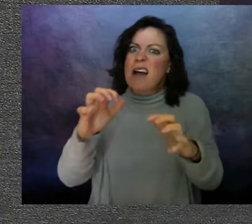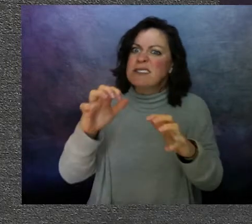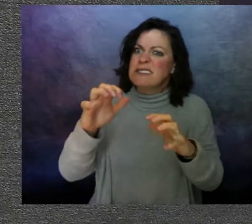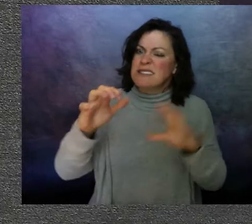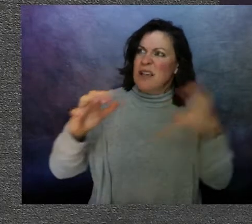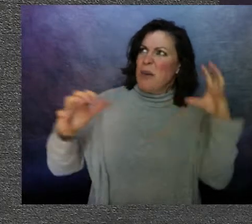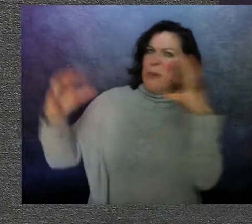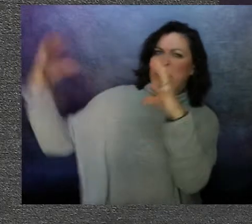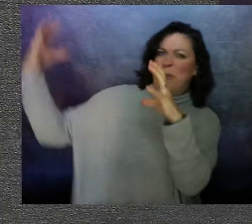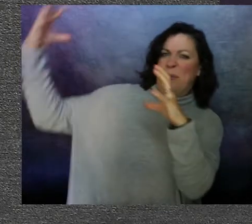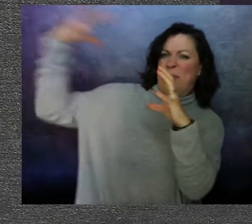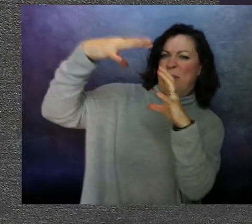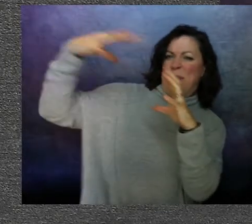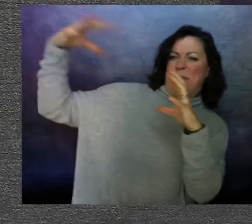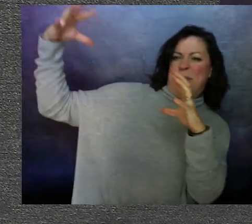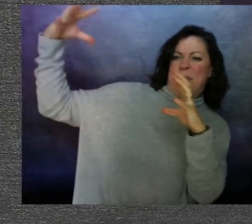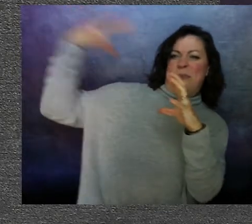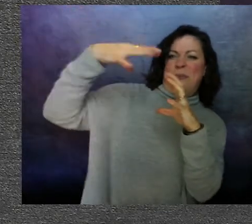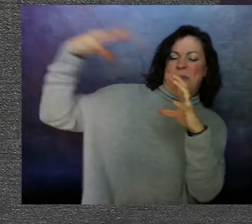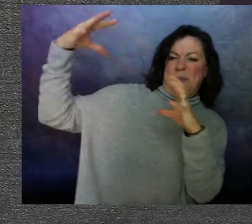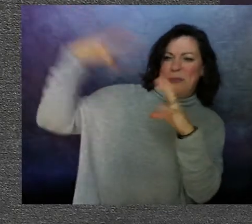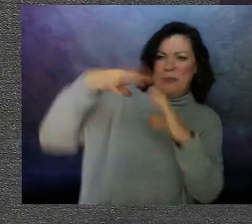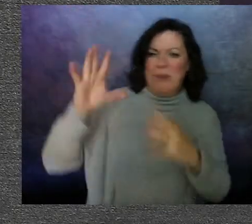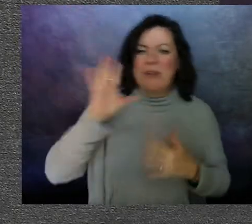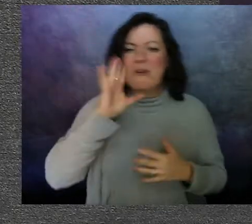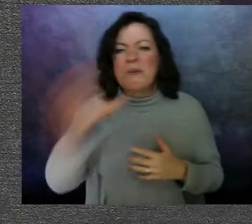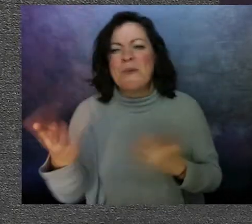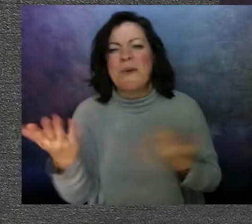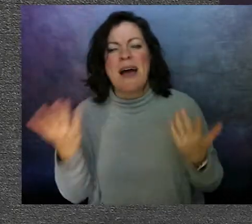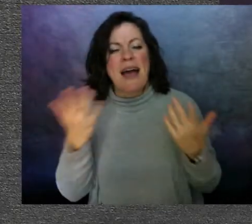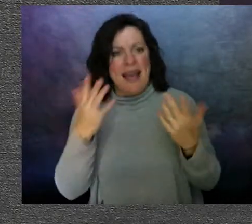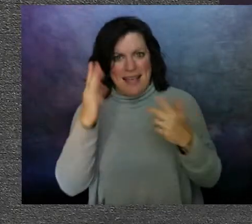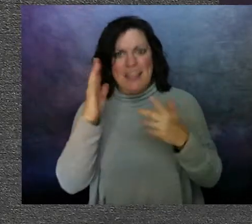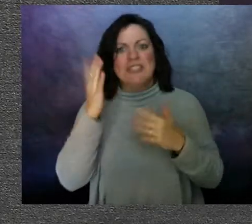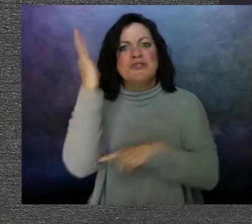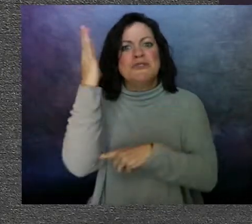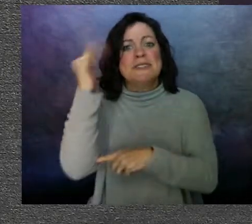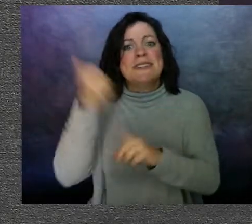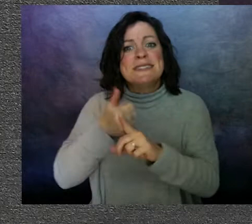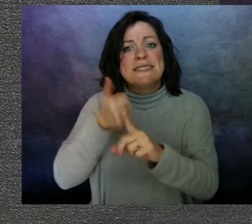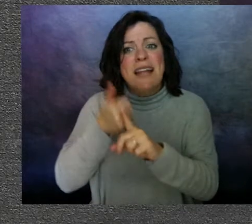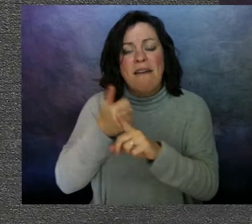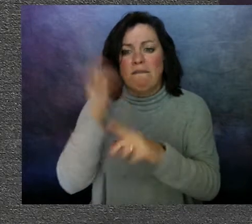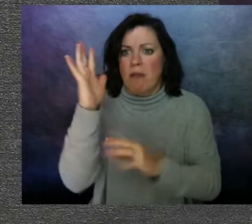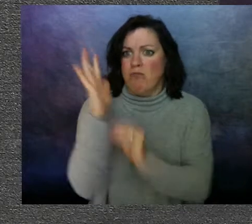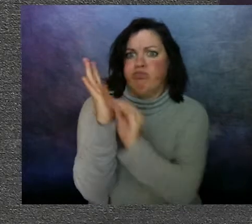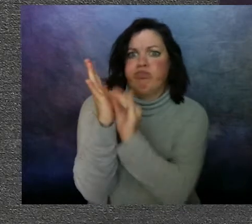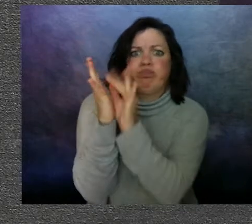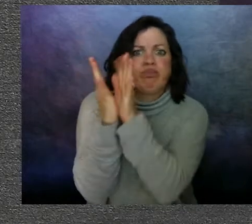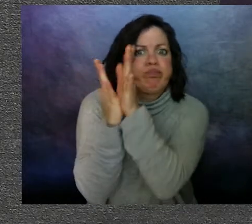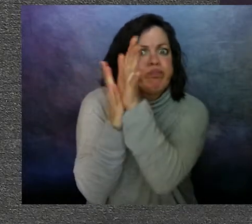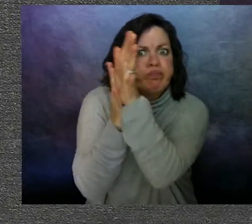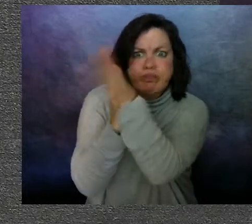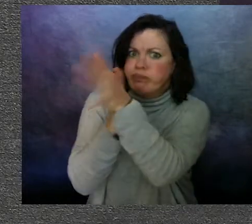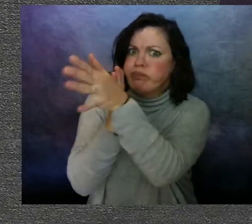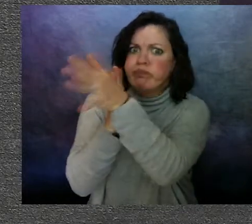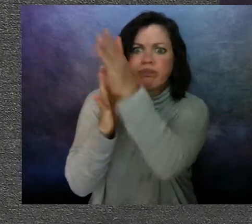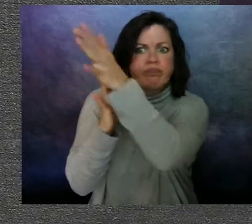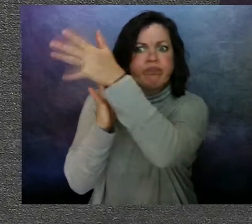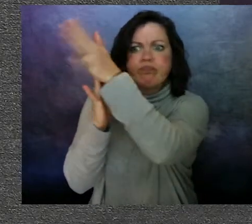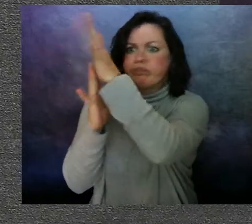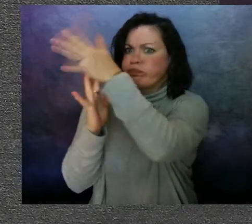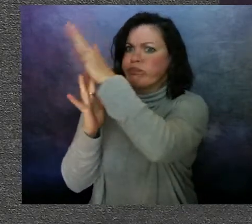tree really gets to produce food and feed the leaves, and even a lot of trees will make flowers too. There's lots of